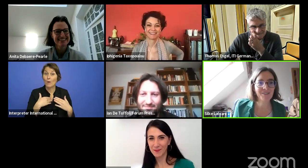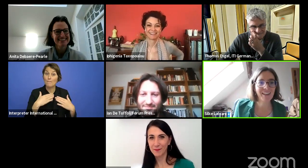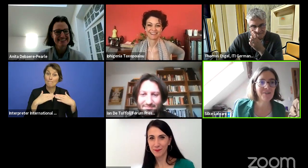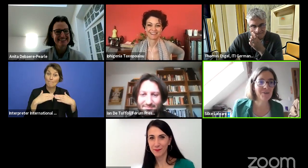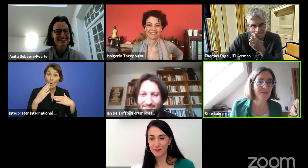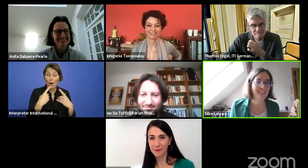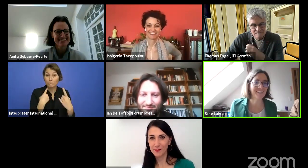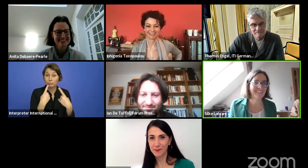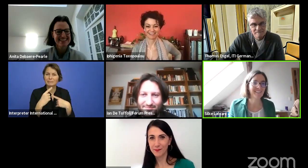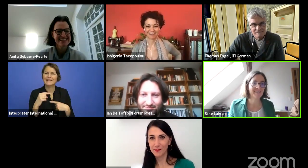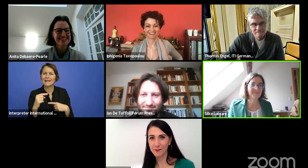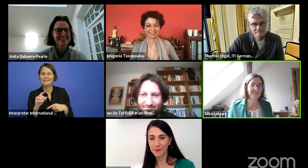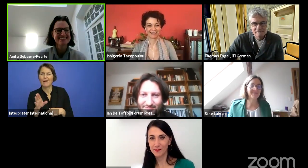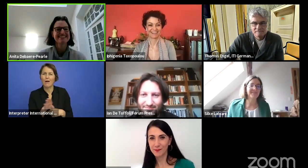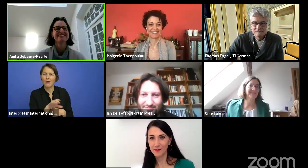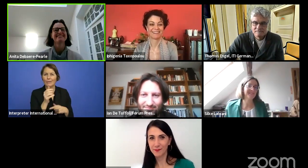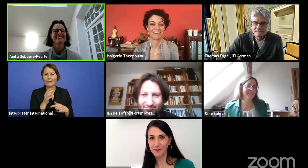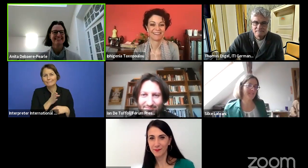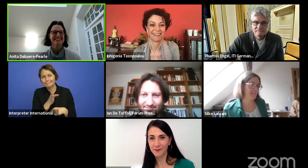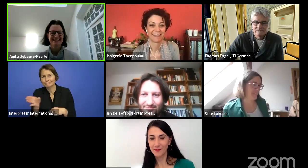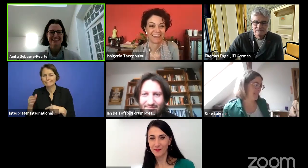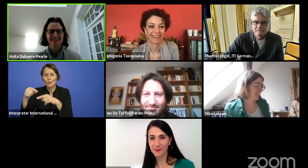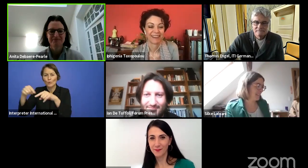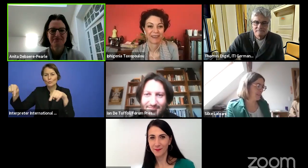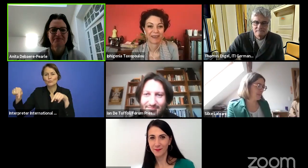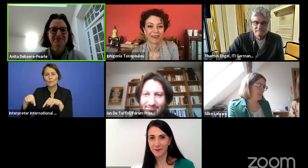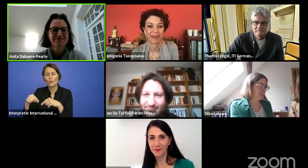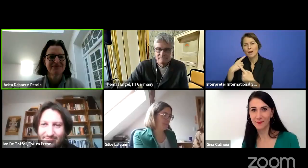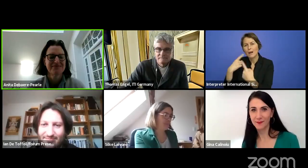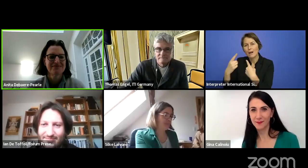exchange. Thank you very much. Thanks.